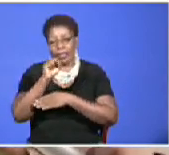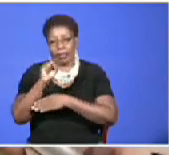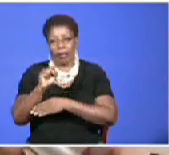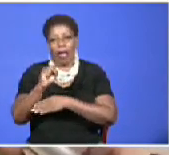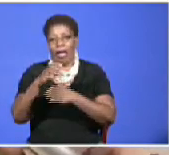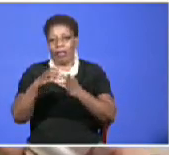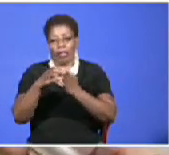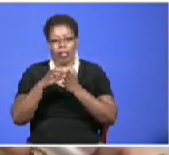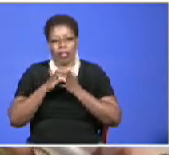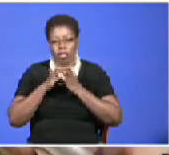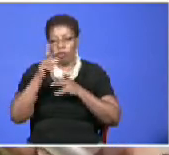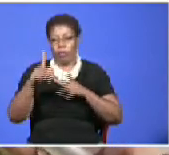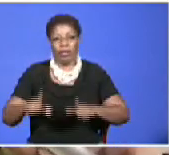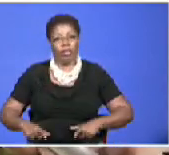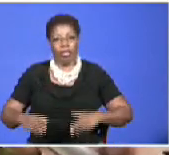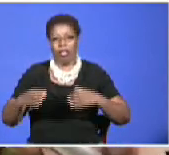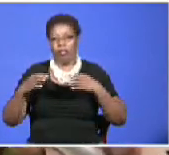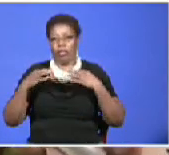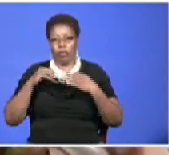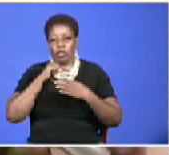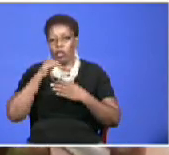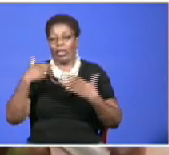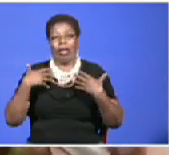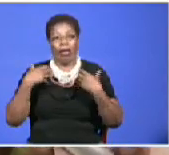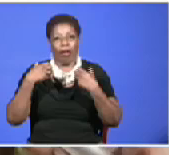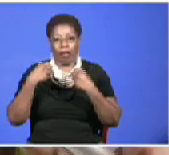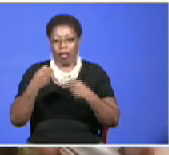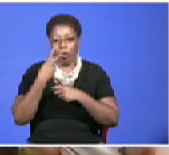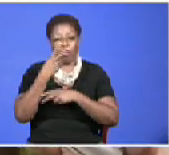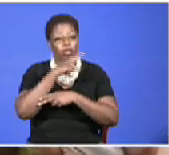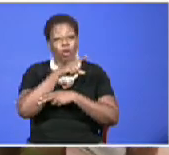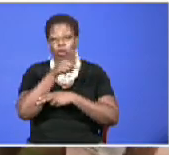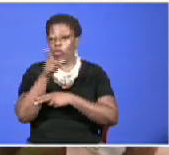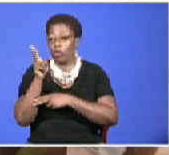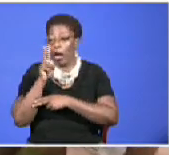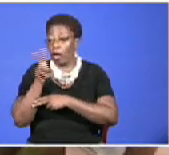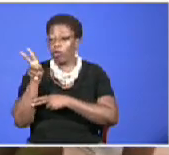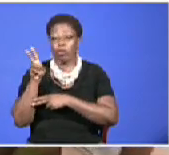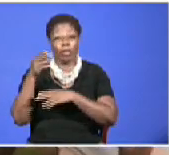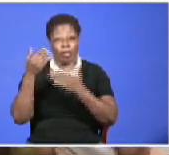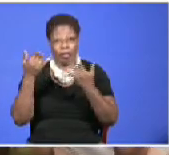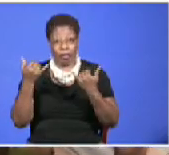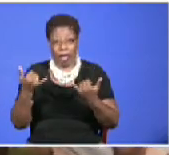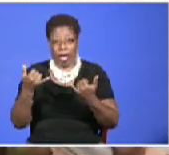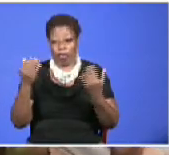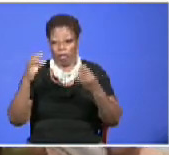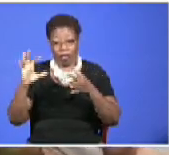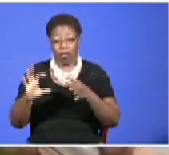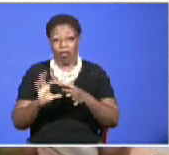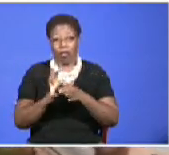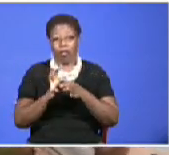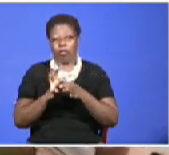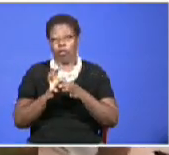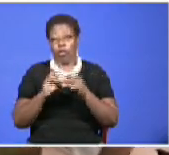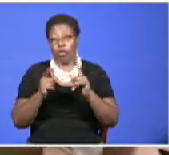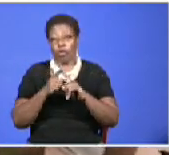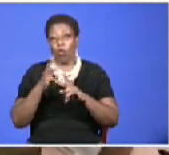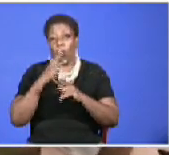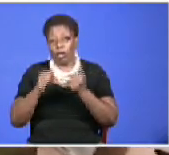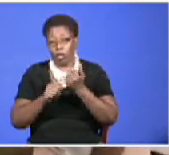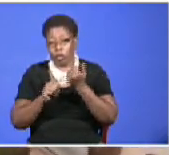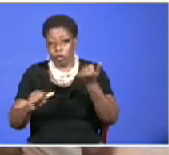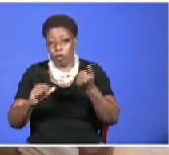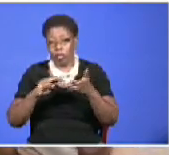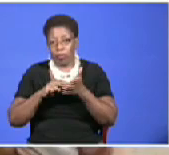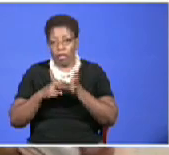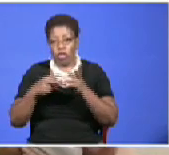lived in were unsanitary. If you look even around you, you'll see that illegal connections to water and sewage network, which